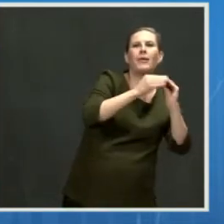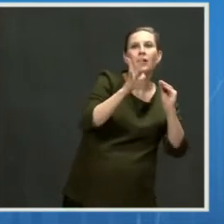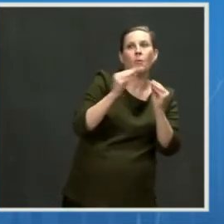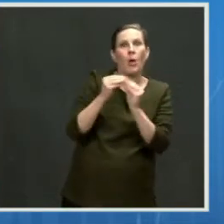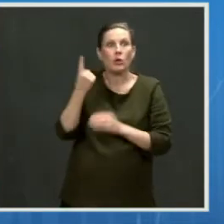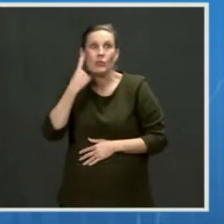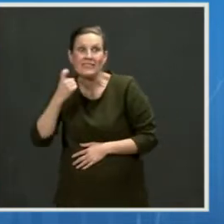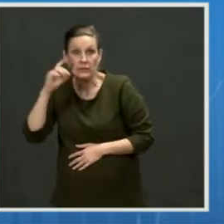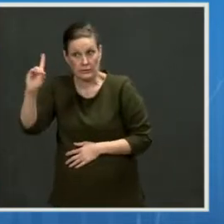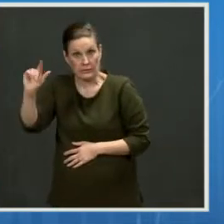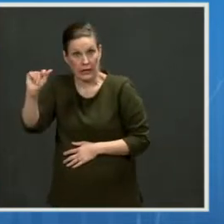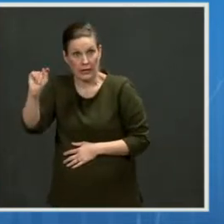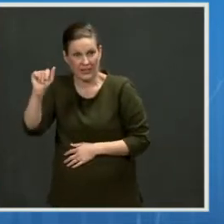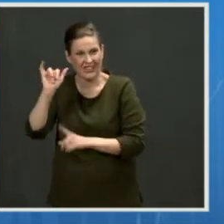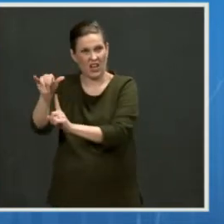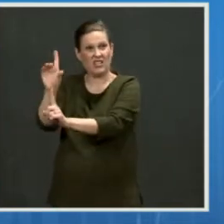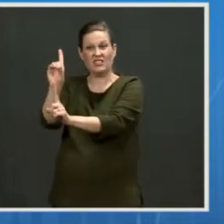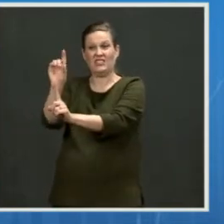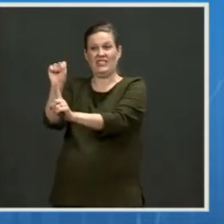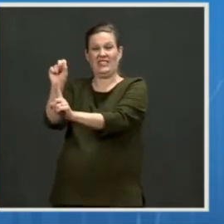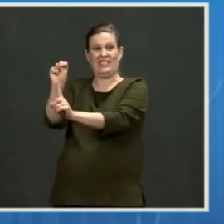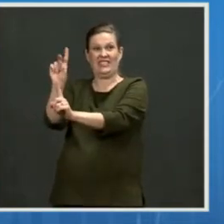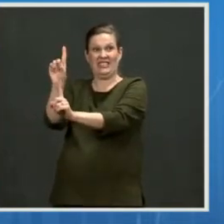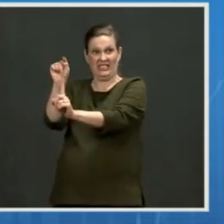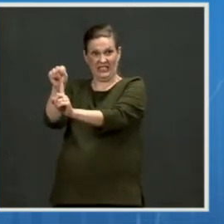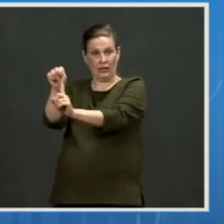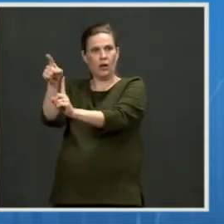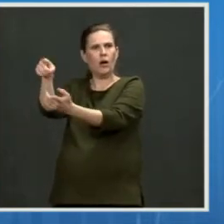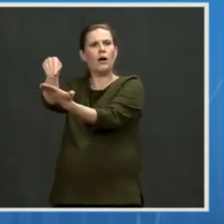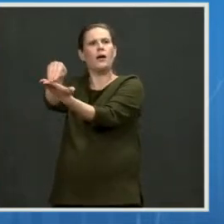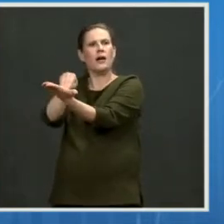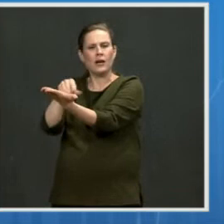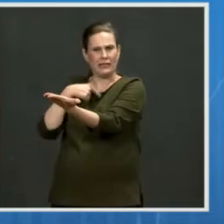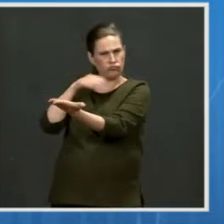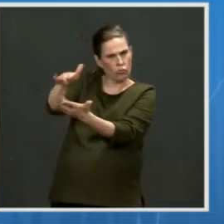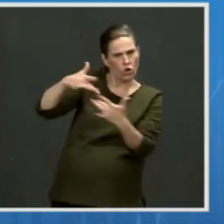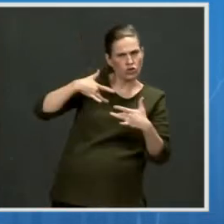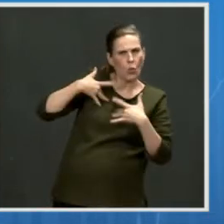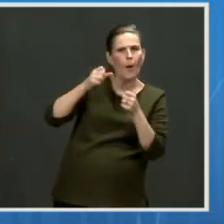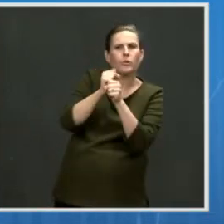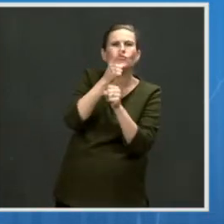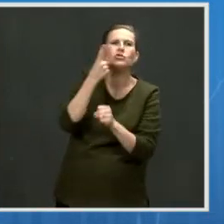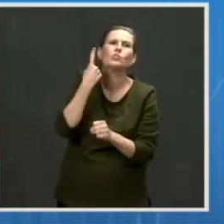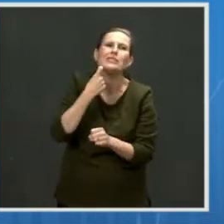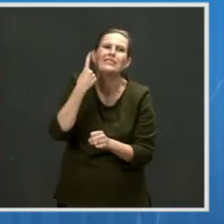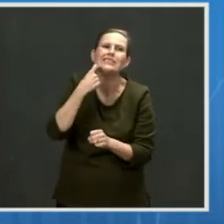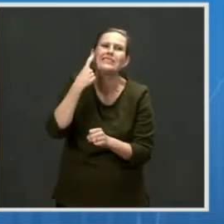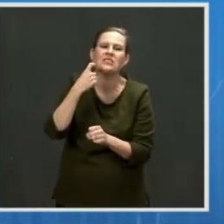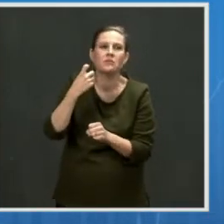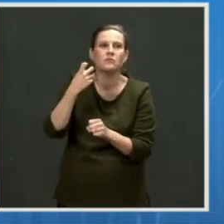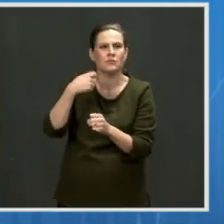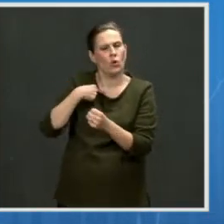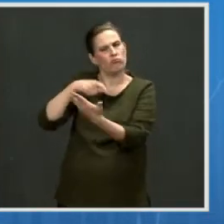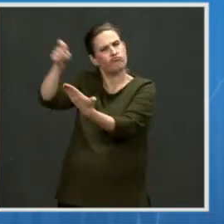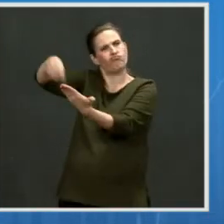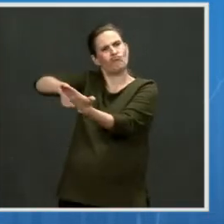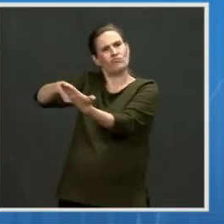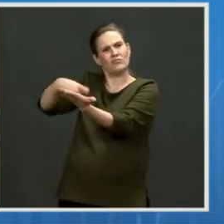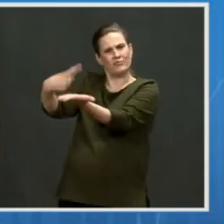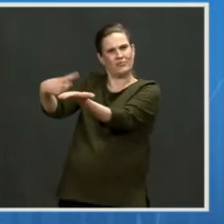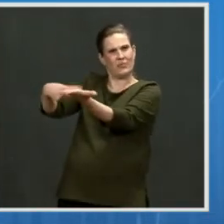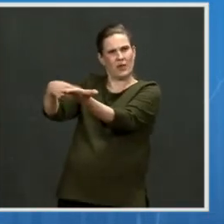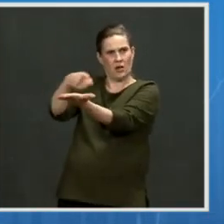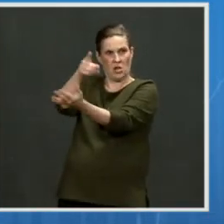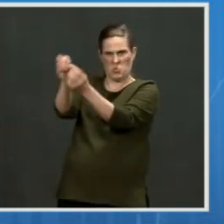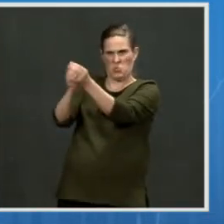DSMB had written to them a rather harsh note saying they did not believe that the data that was in their